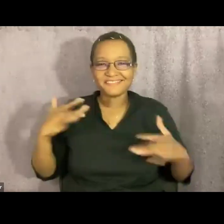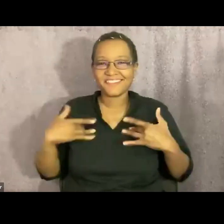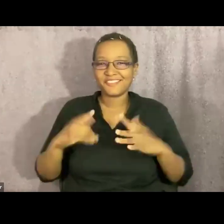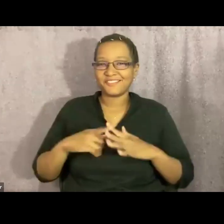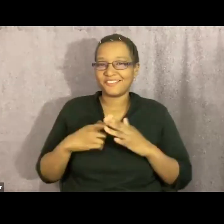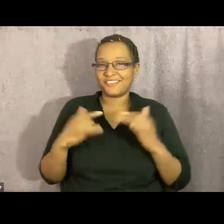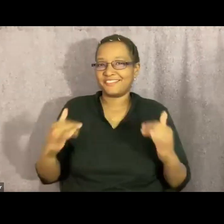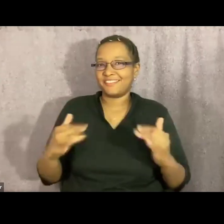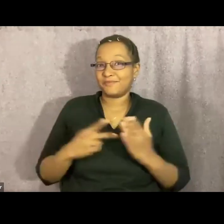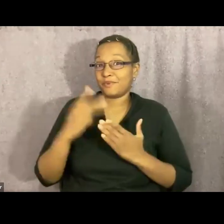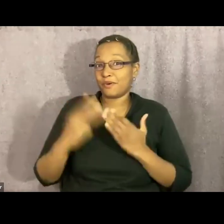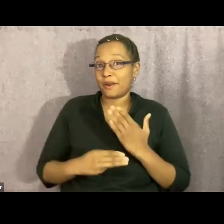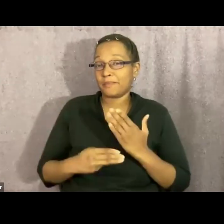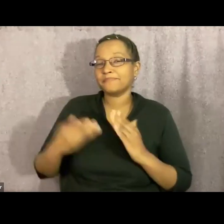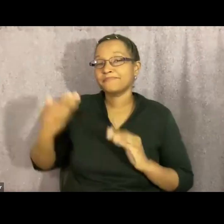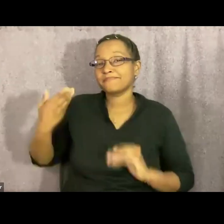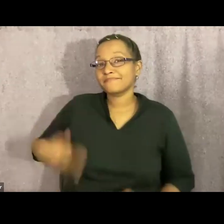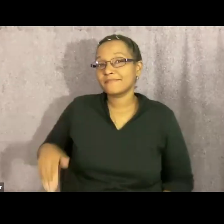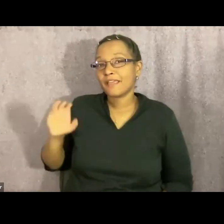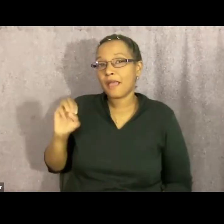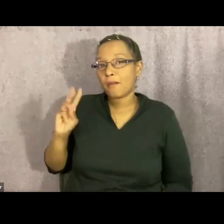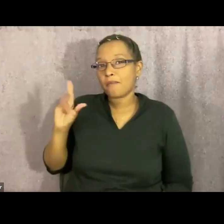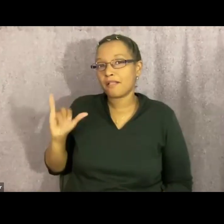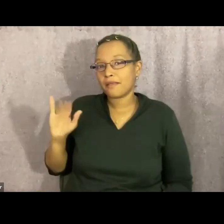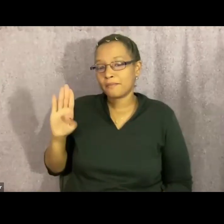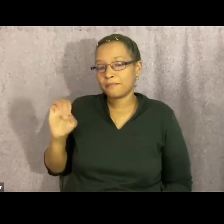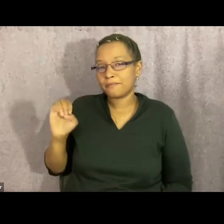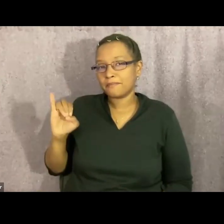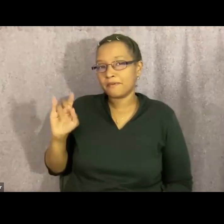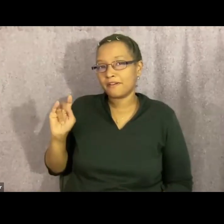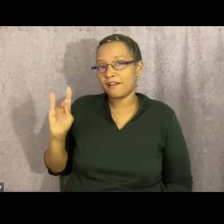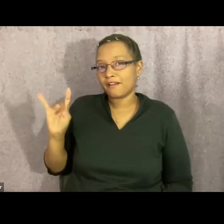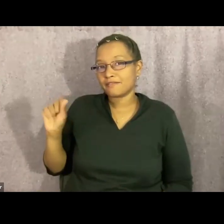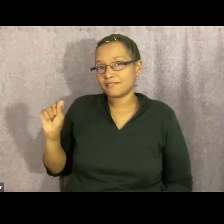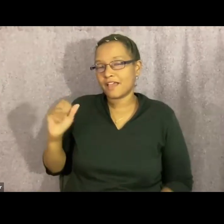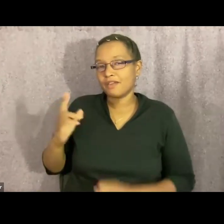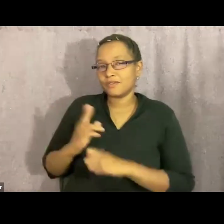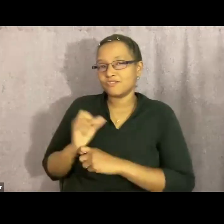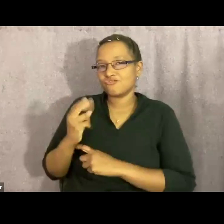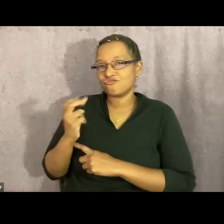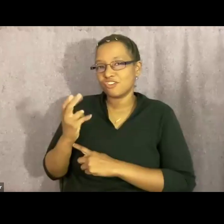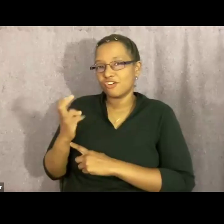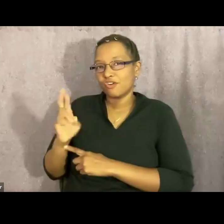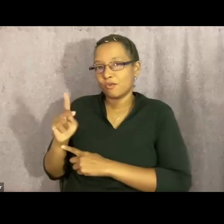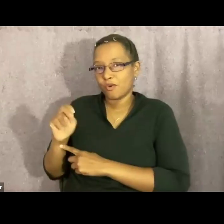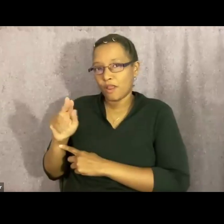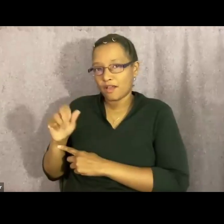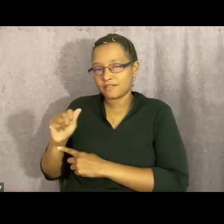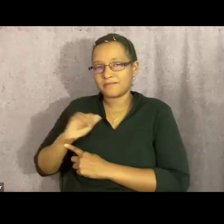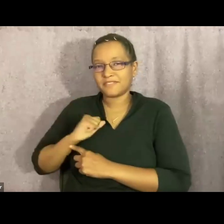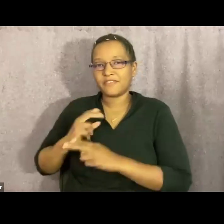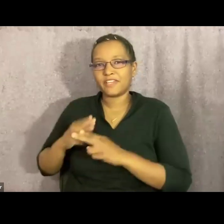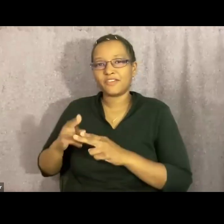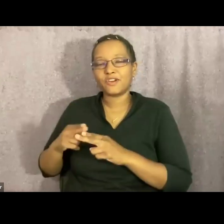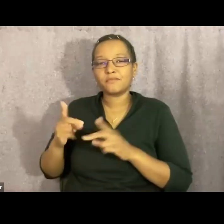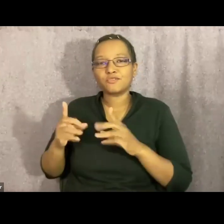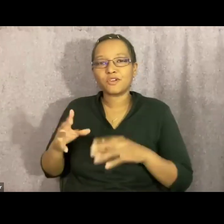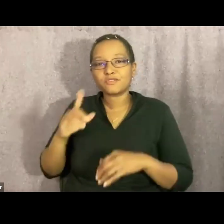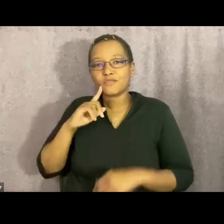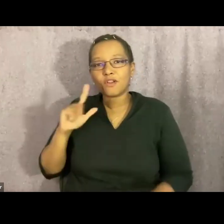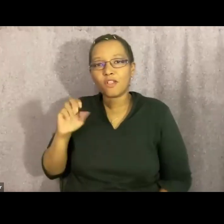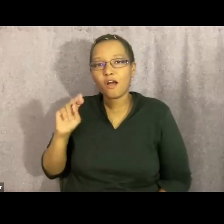today. My name is Emily Badix. I use she, her pronouns, and I serve as the interim director of the Longmore